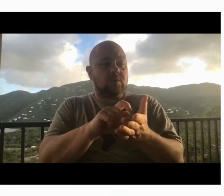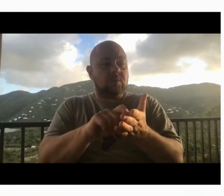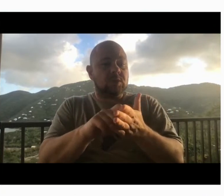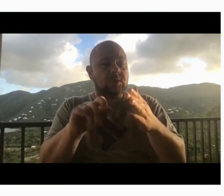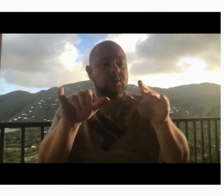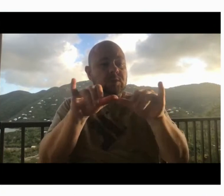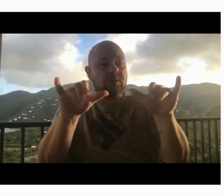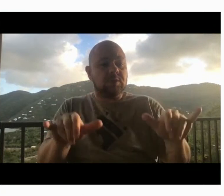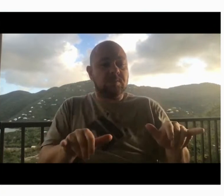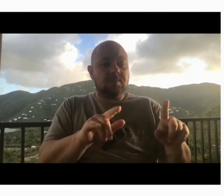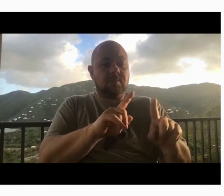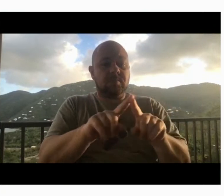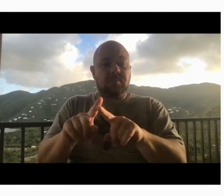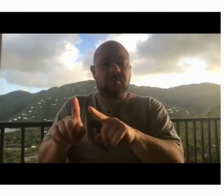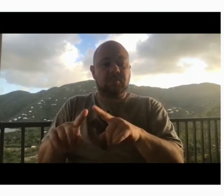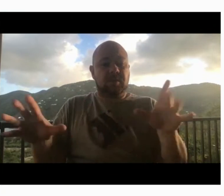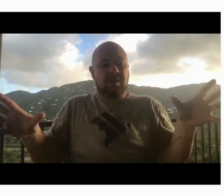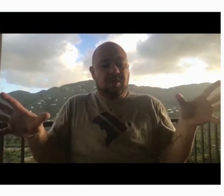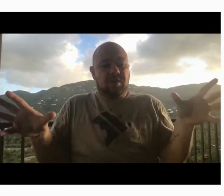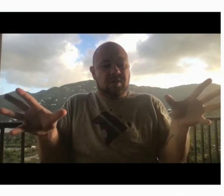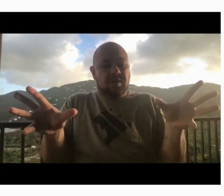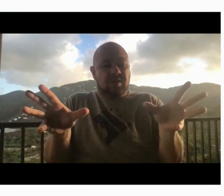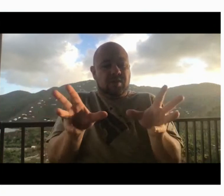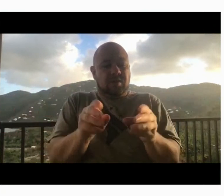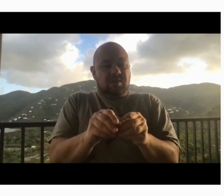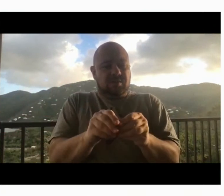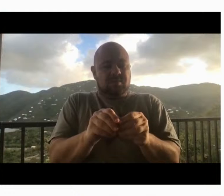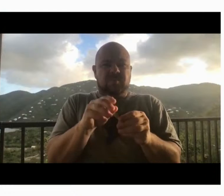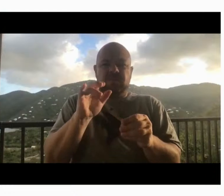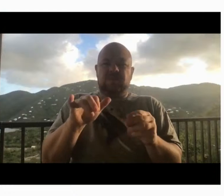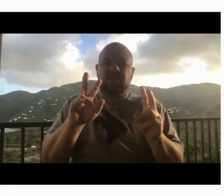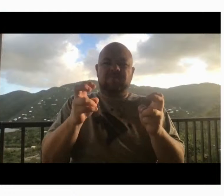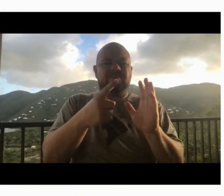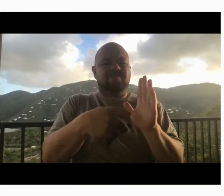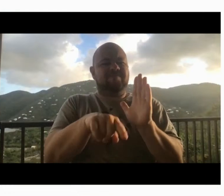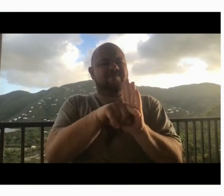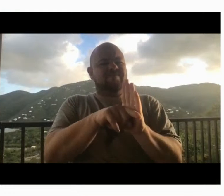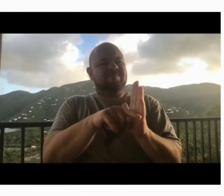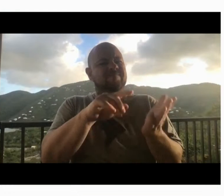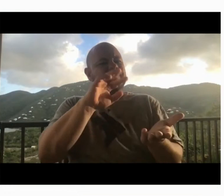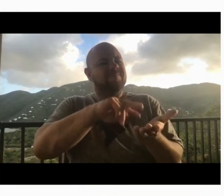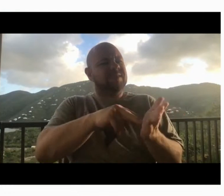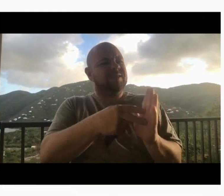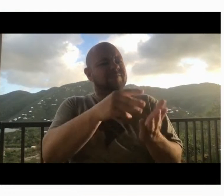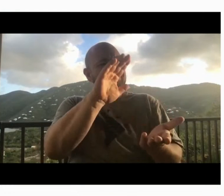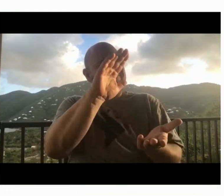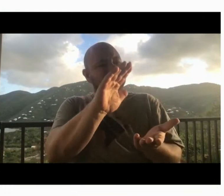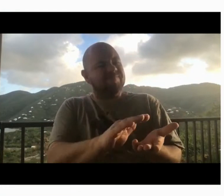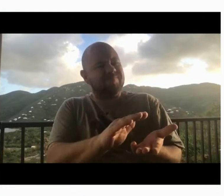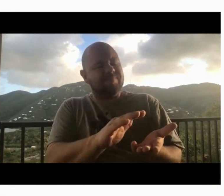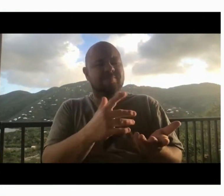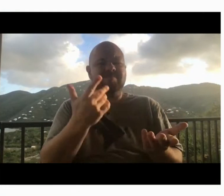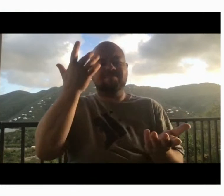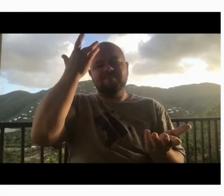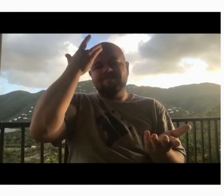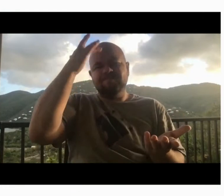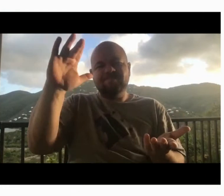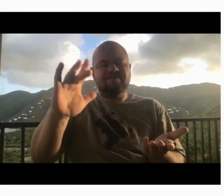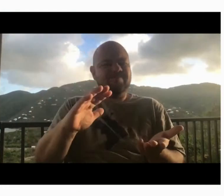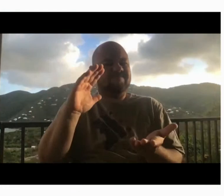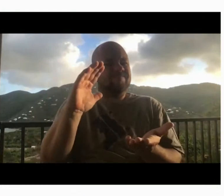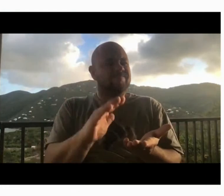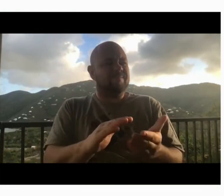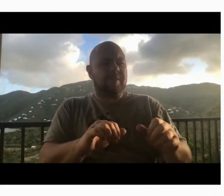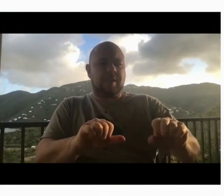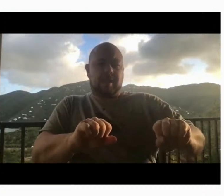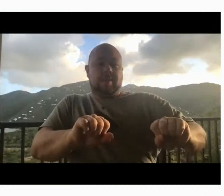considered languageless, or a language that doesn't have a written system. All of these deficit ways of thinking, of looking at somebody